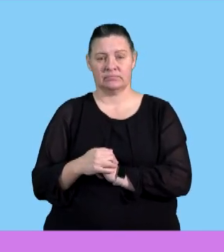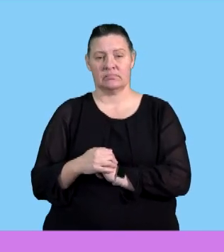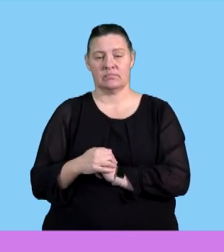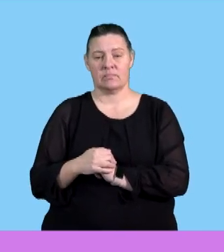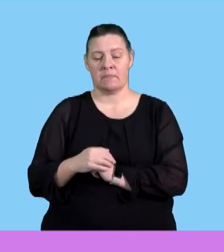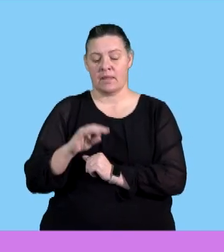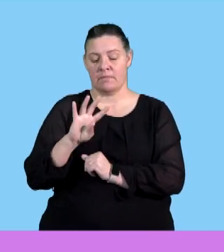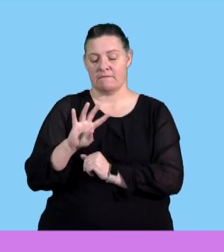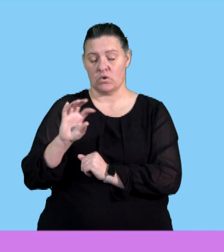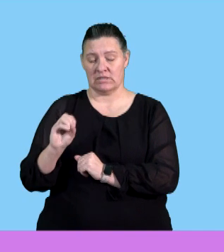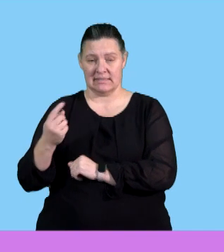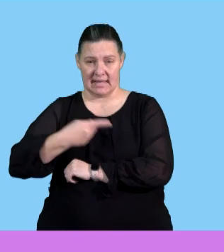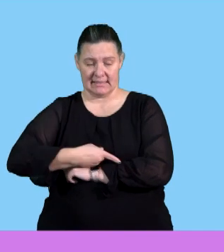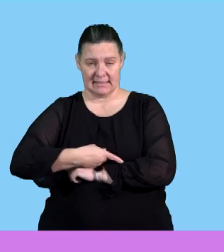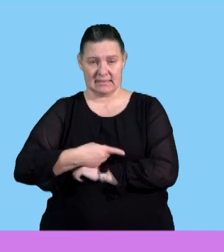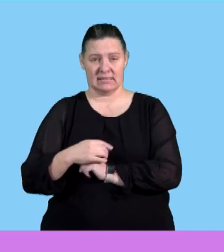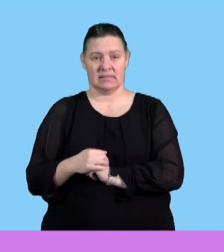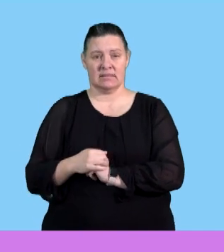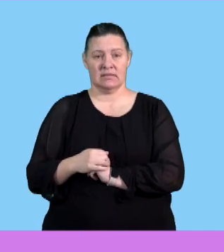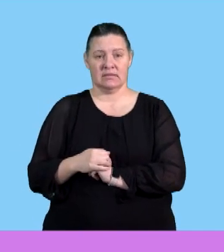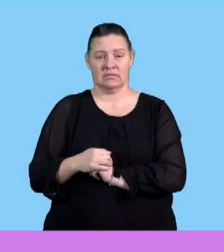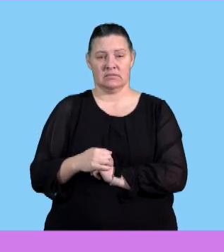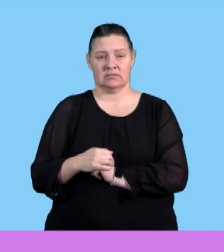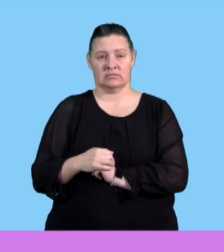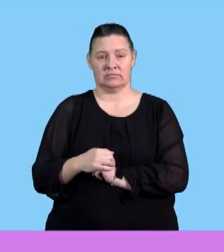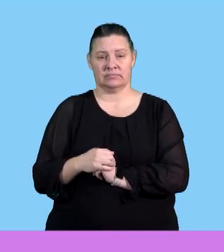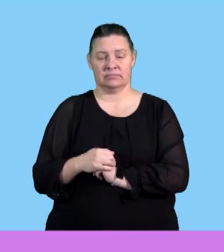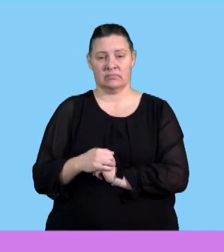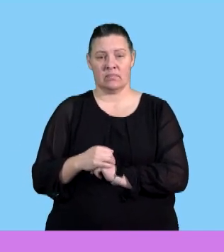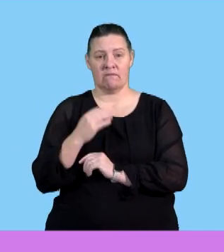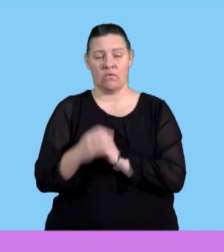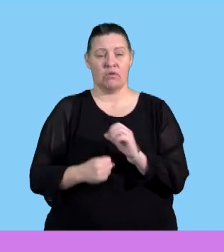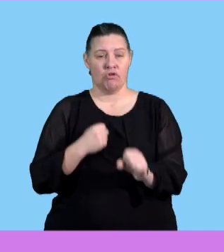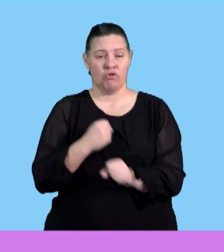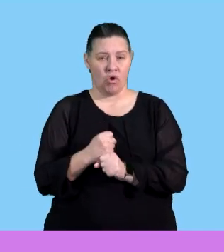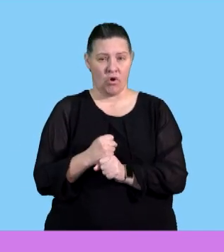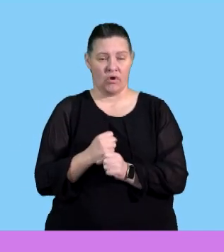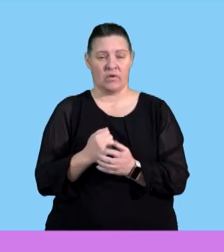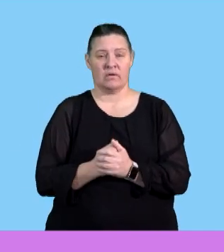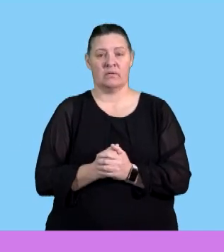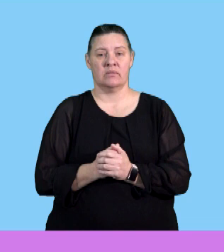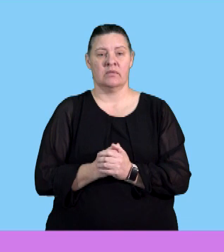which gives you 40 days. And then for the year,